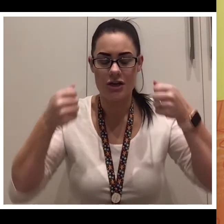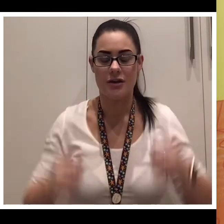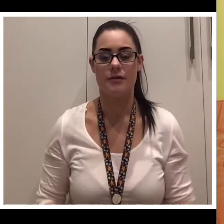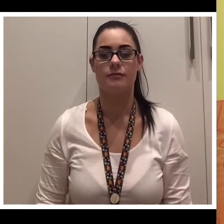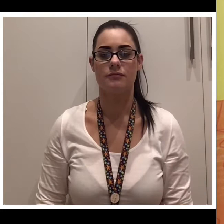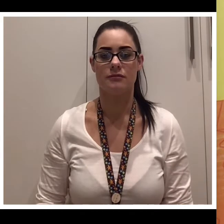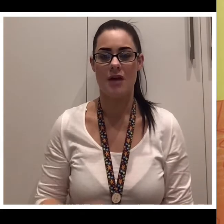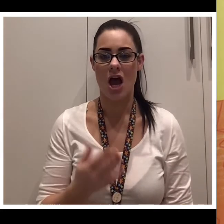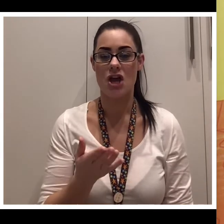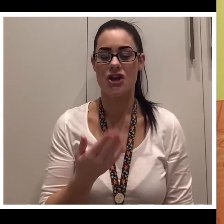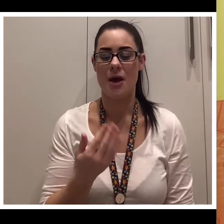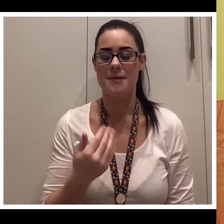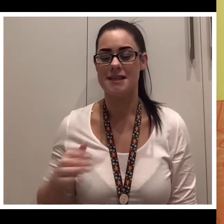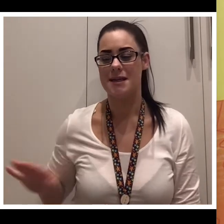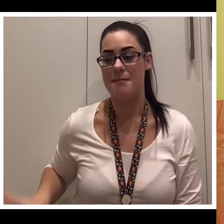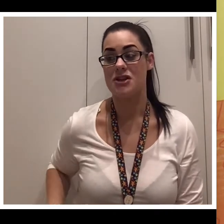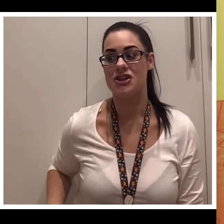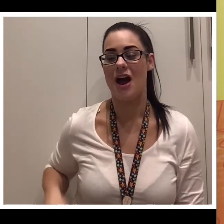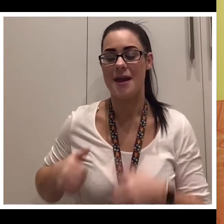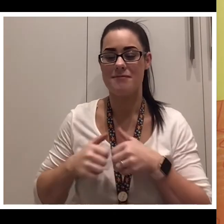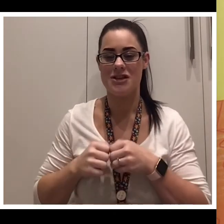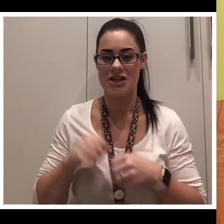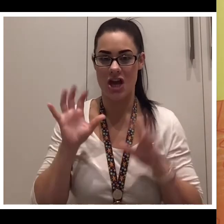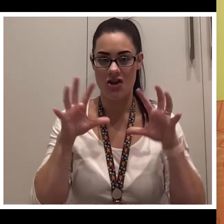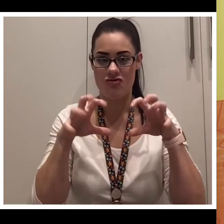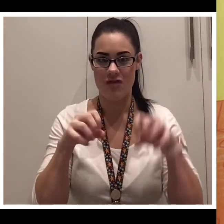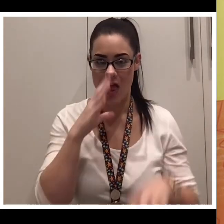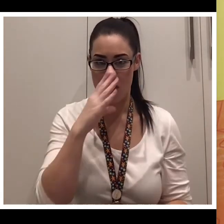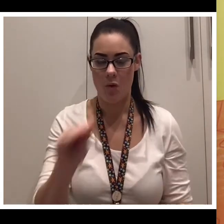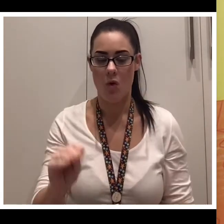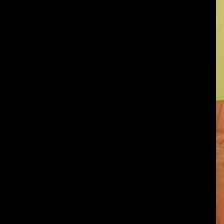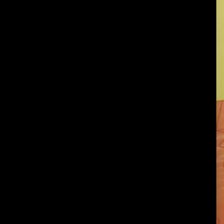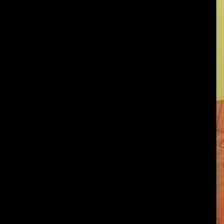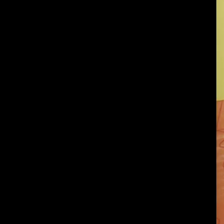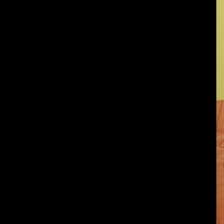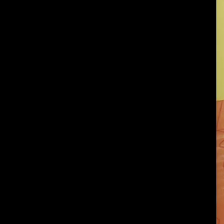"Come and sit beside me, dear," growled the wolf.